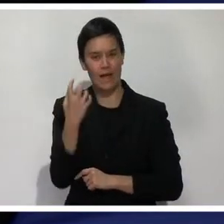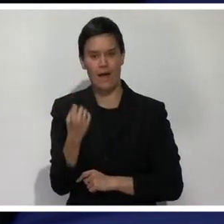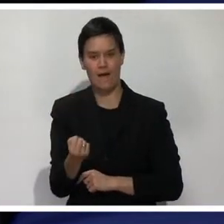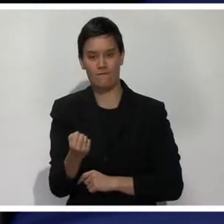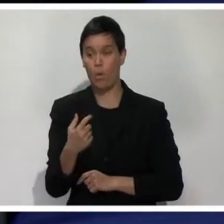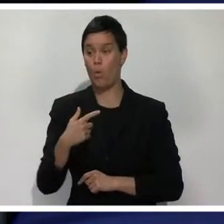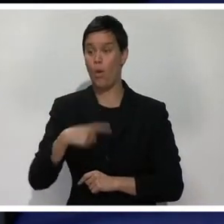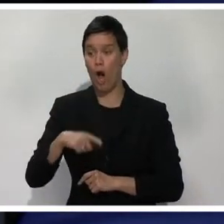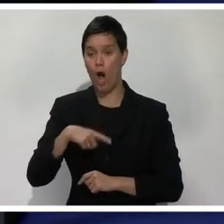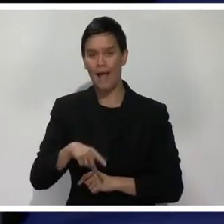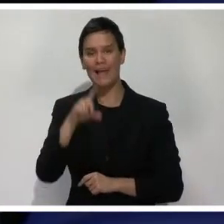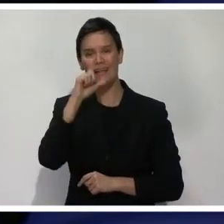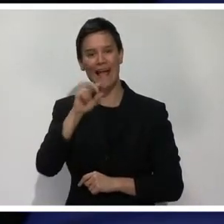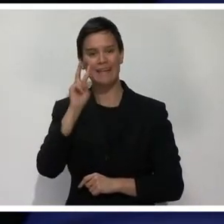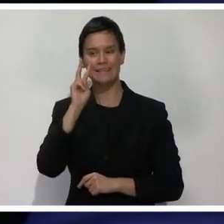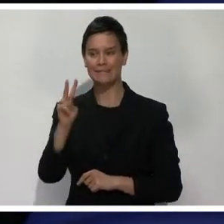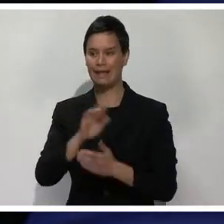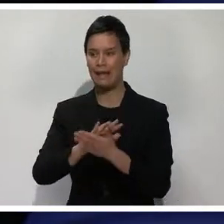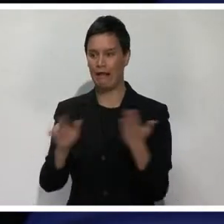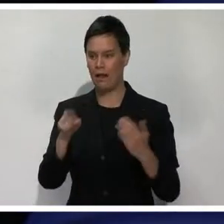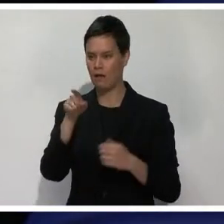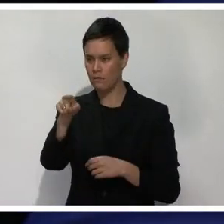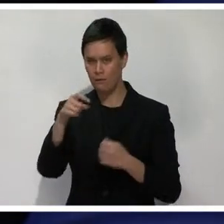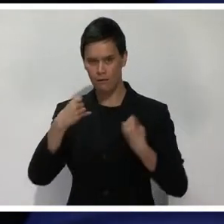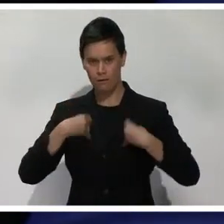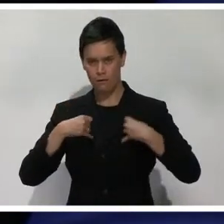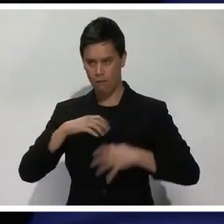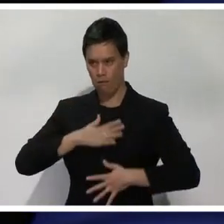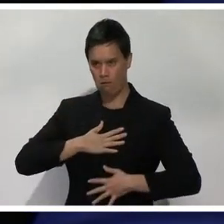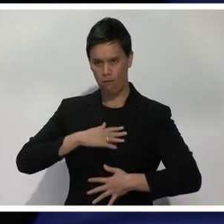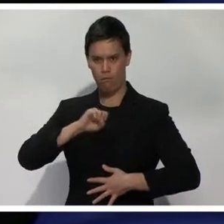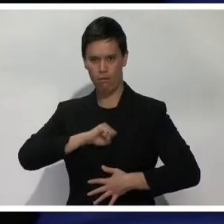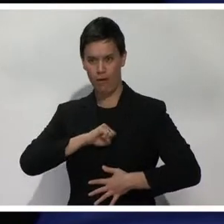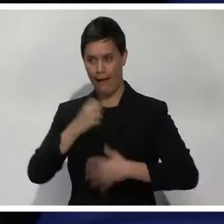clear epidemiological link, and they are symptomatic.